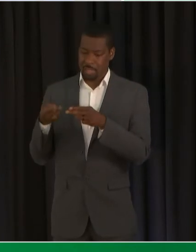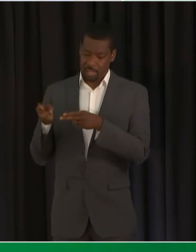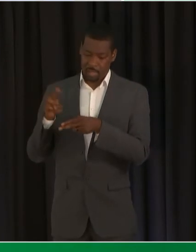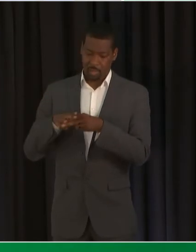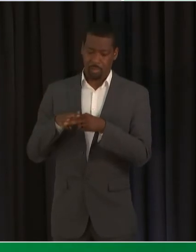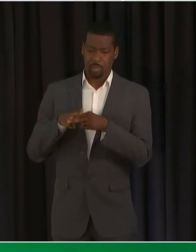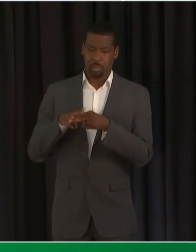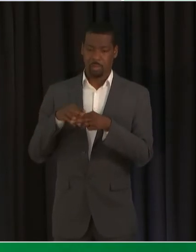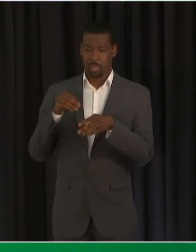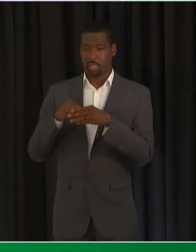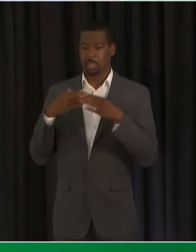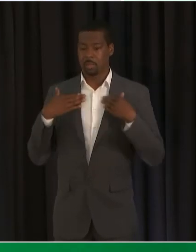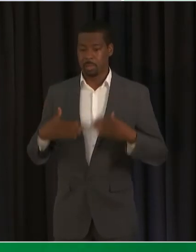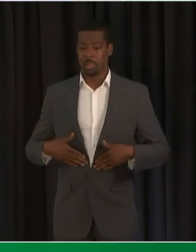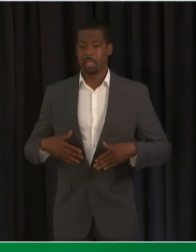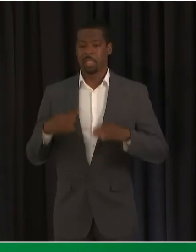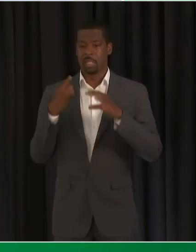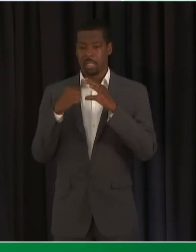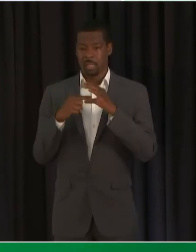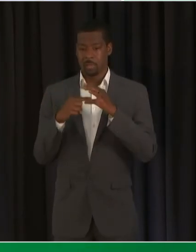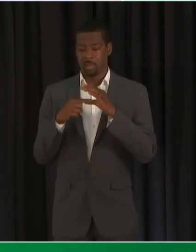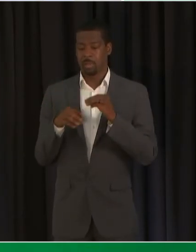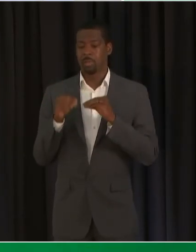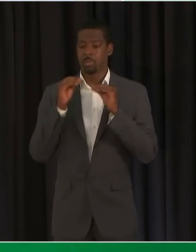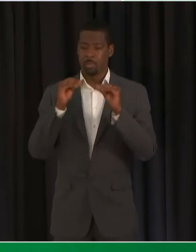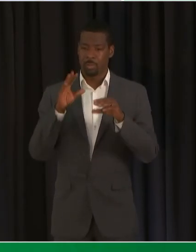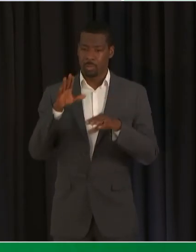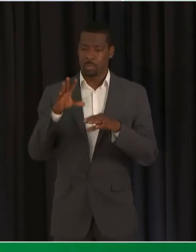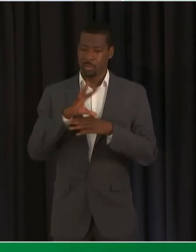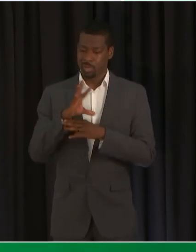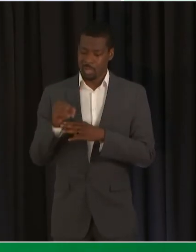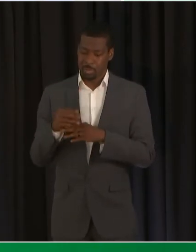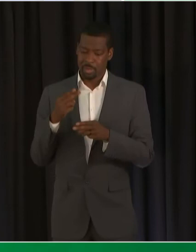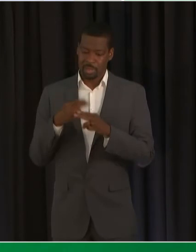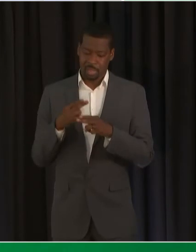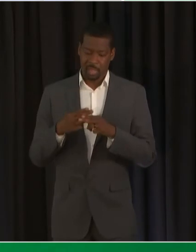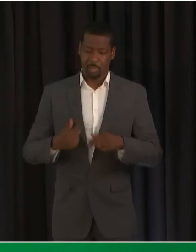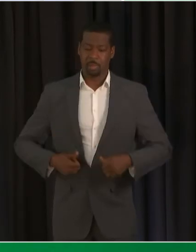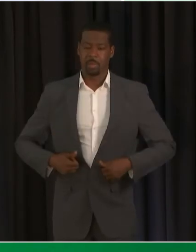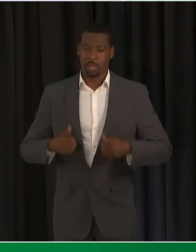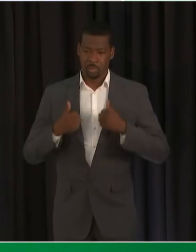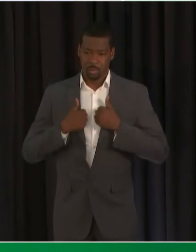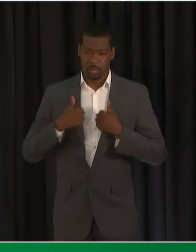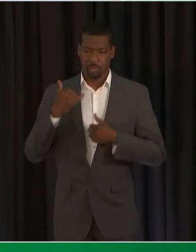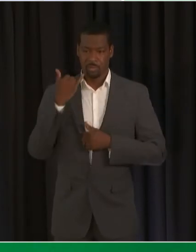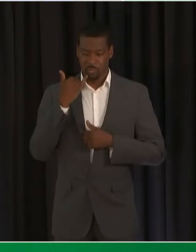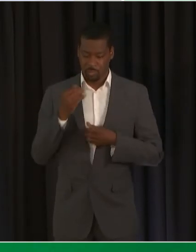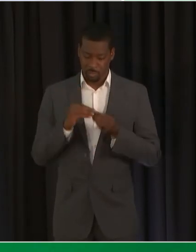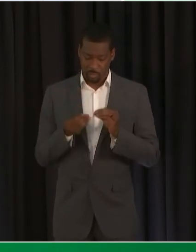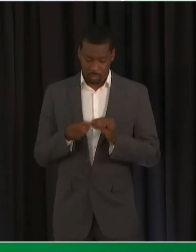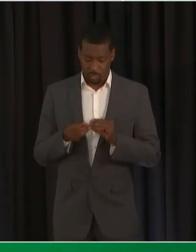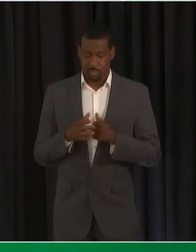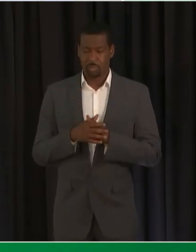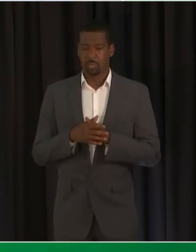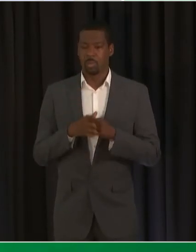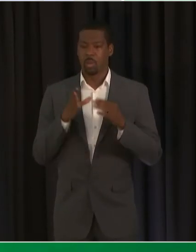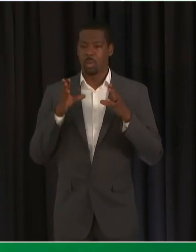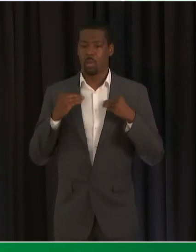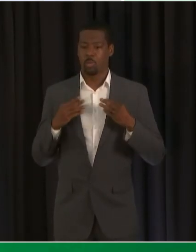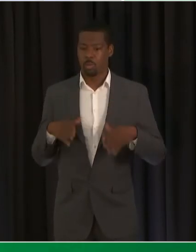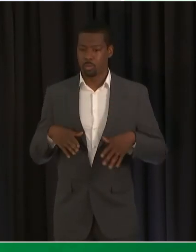then in the body of the email, what you're going to do is put your company's name, address, telephone number, the owners,